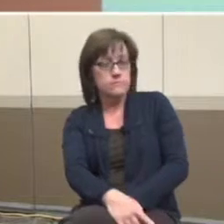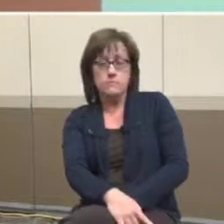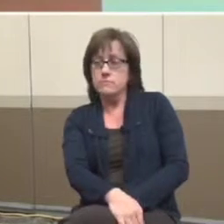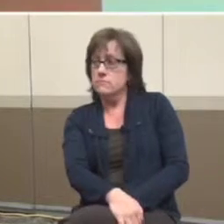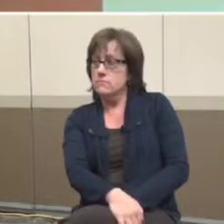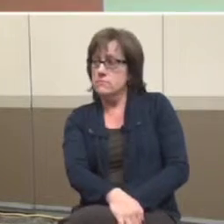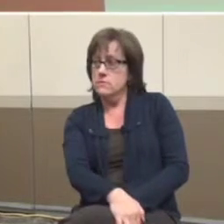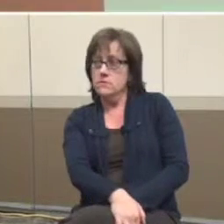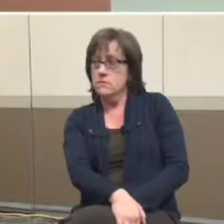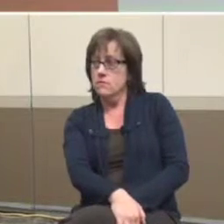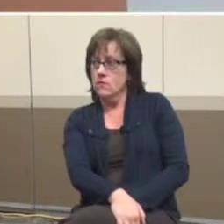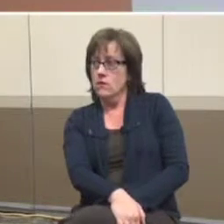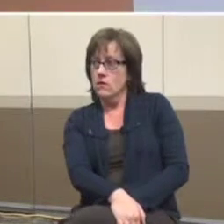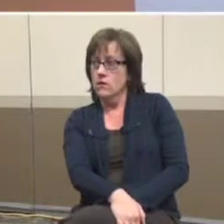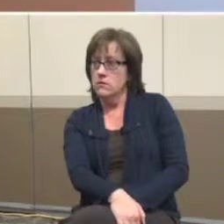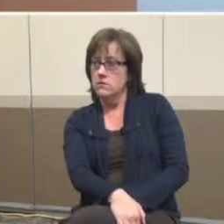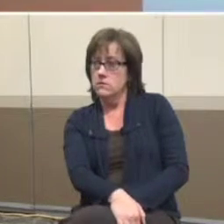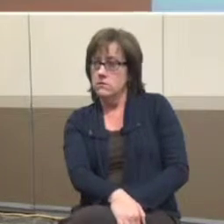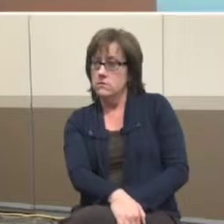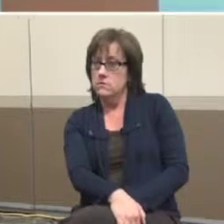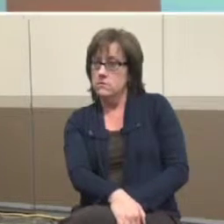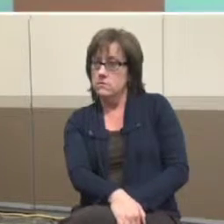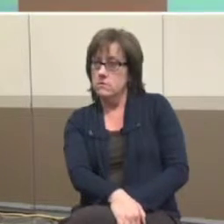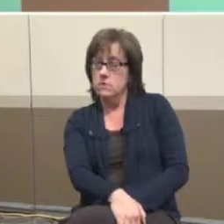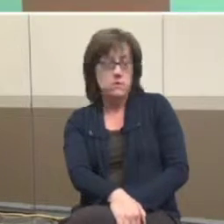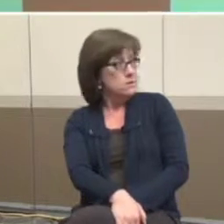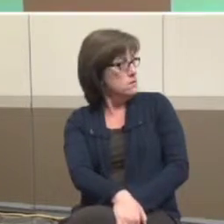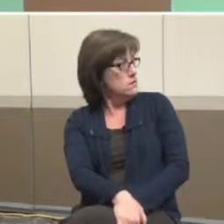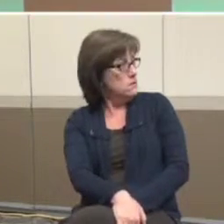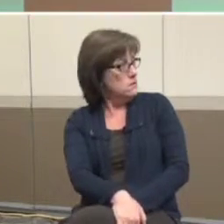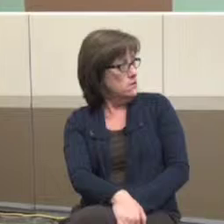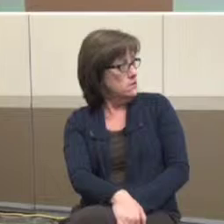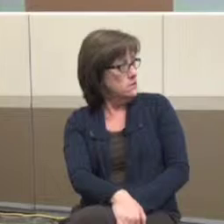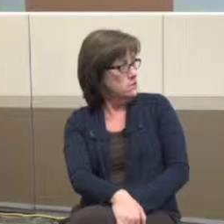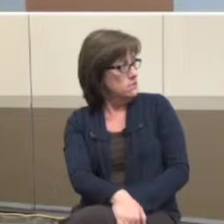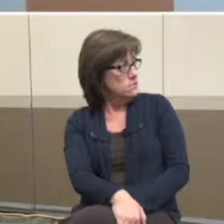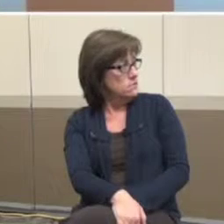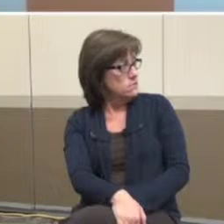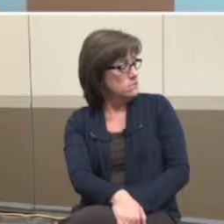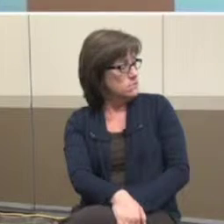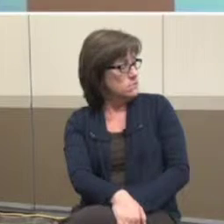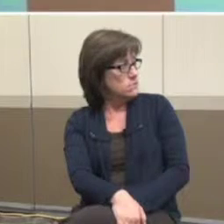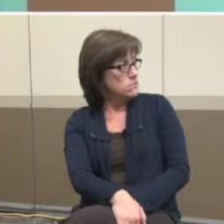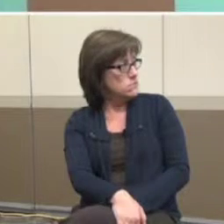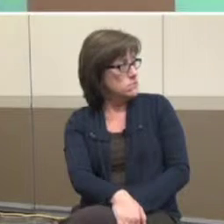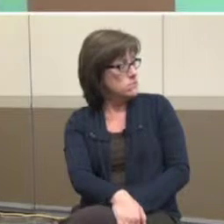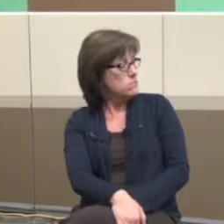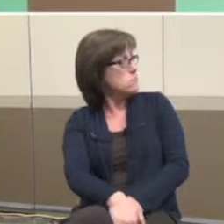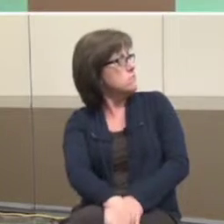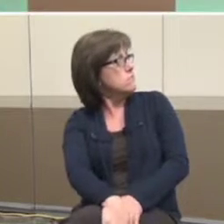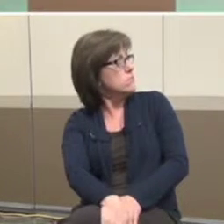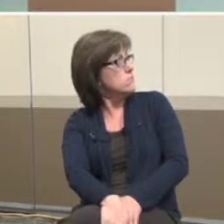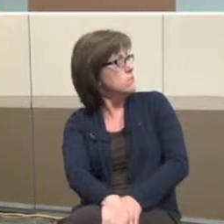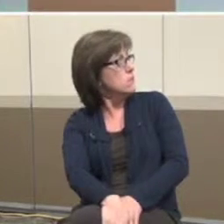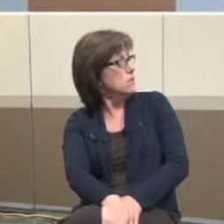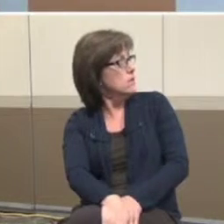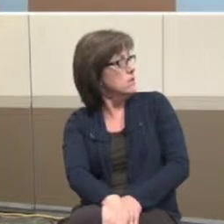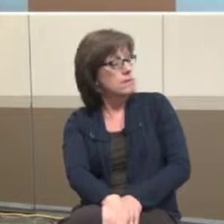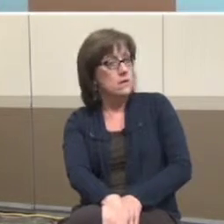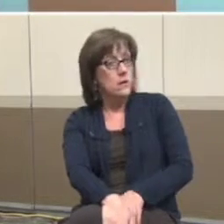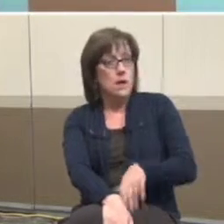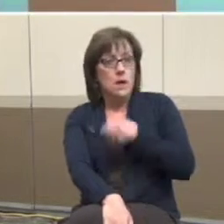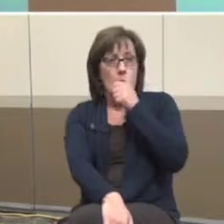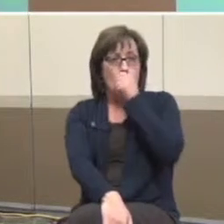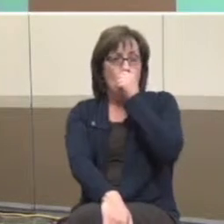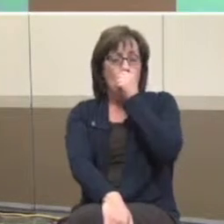yellow, green, white, red, blue, purple, pink. Is this blue or no?